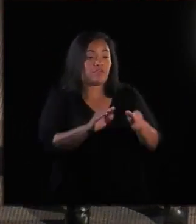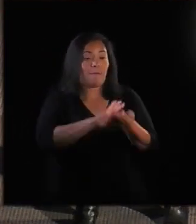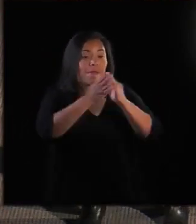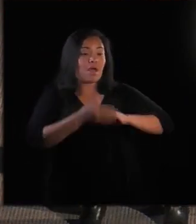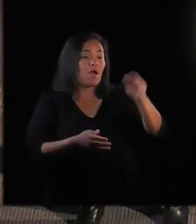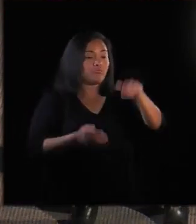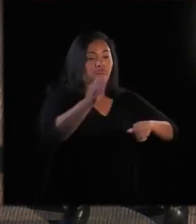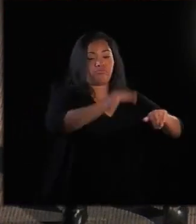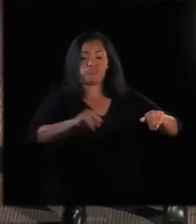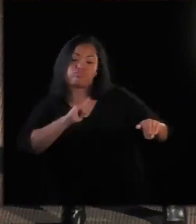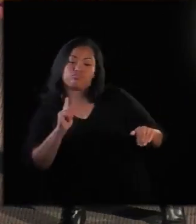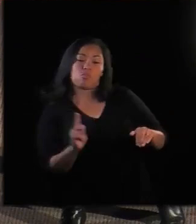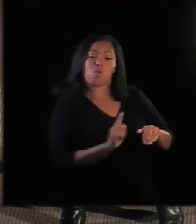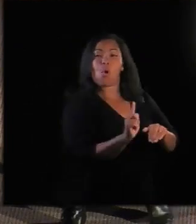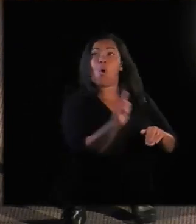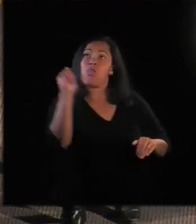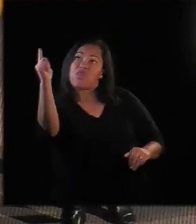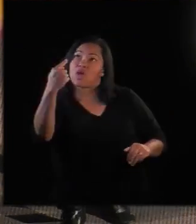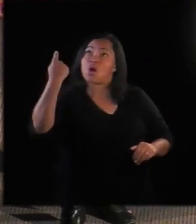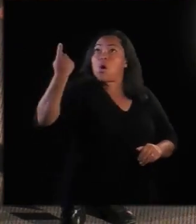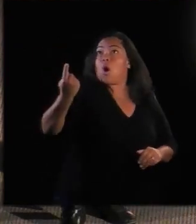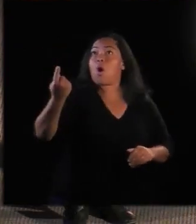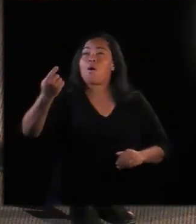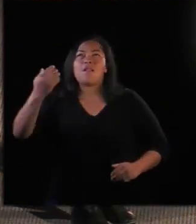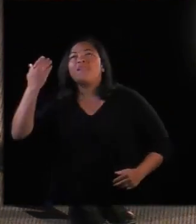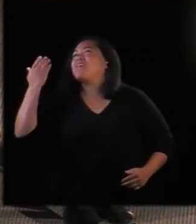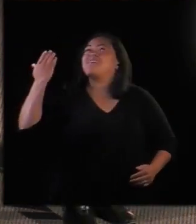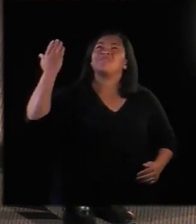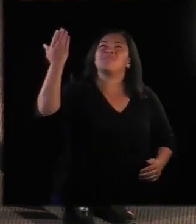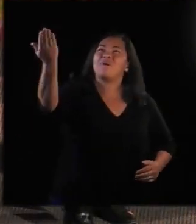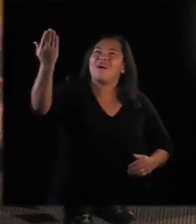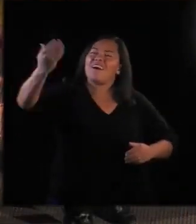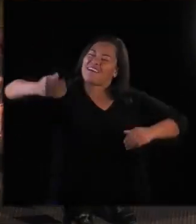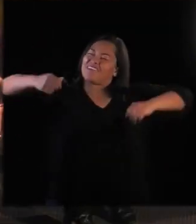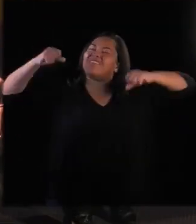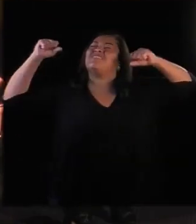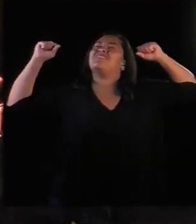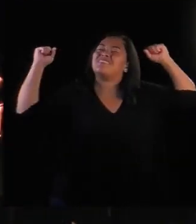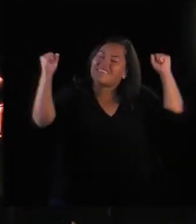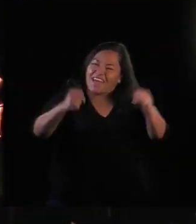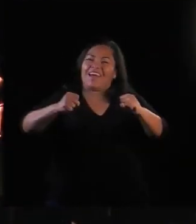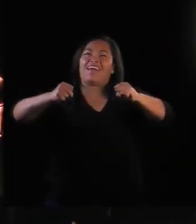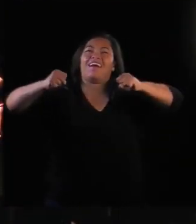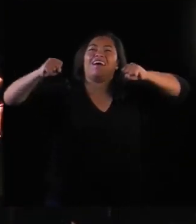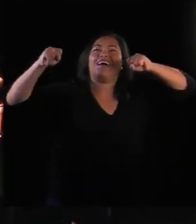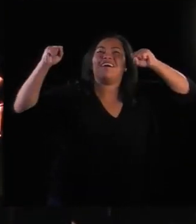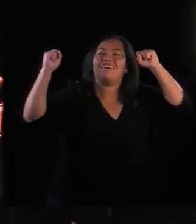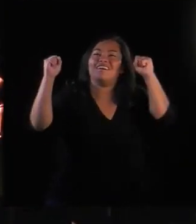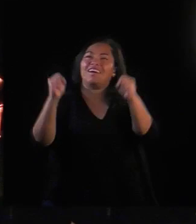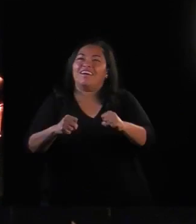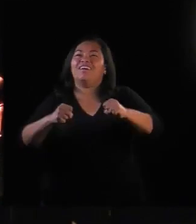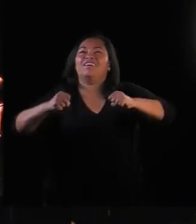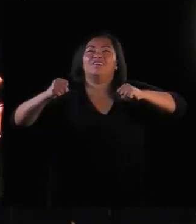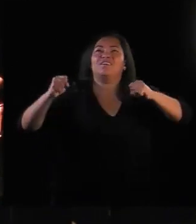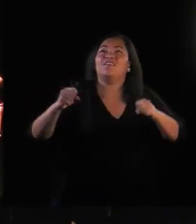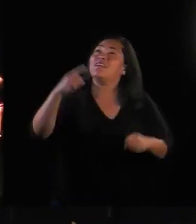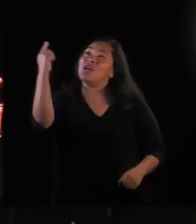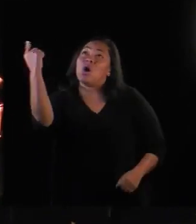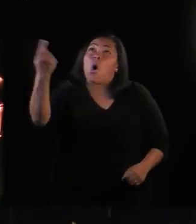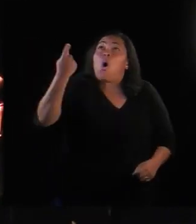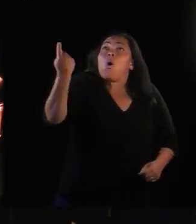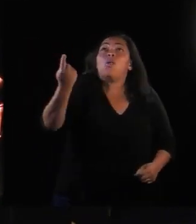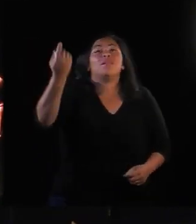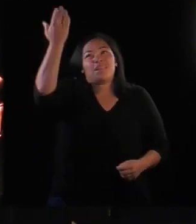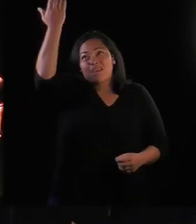Into highways, you're the only one, only who one can. Can. You're